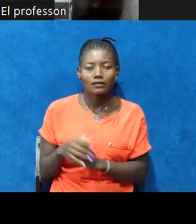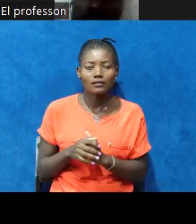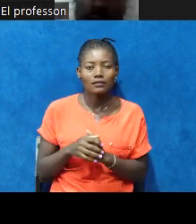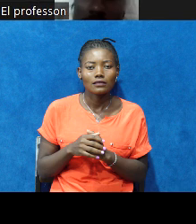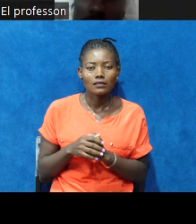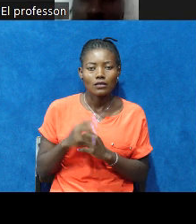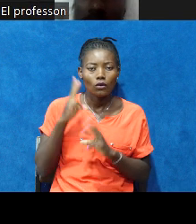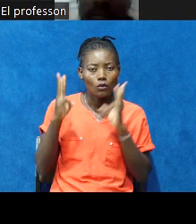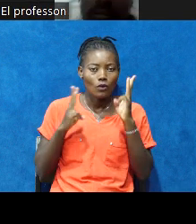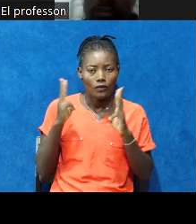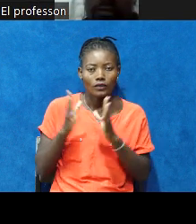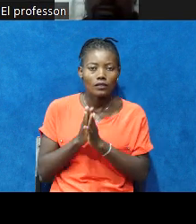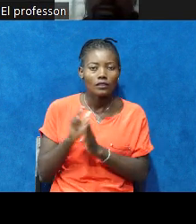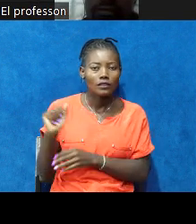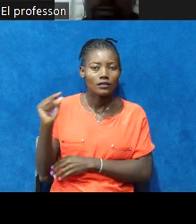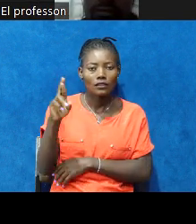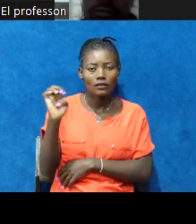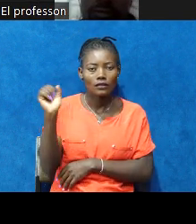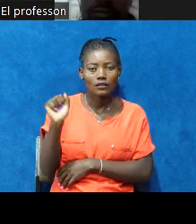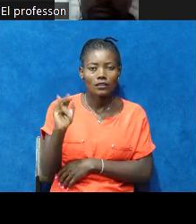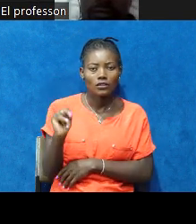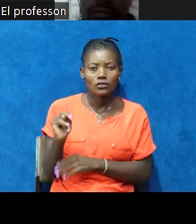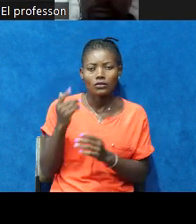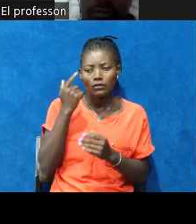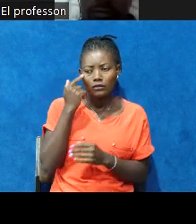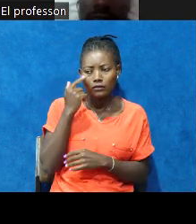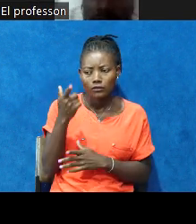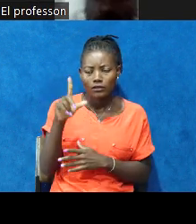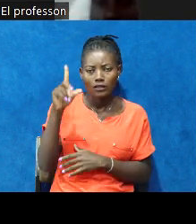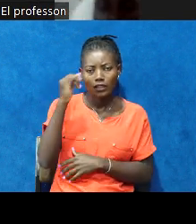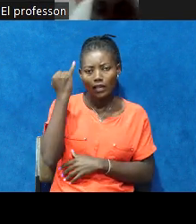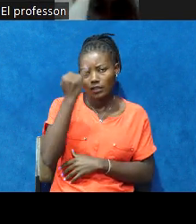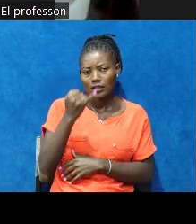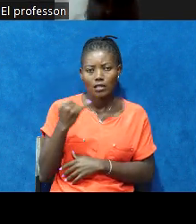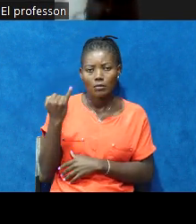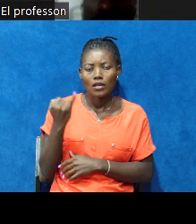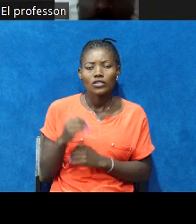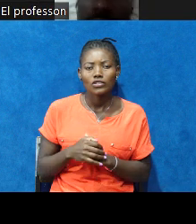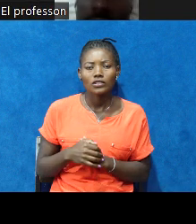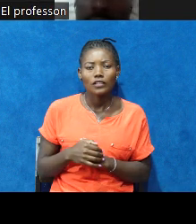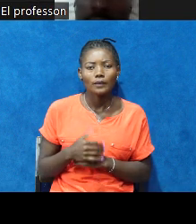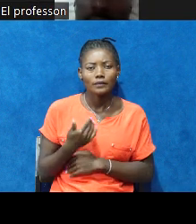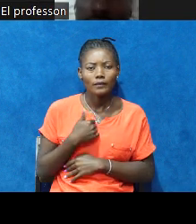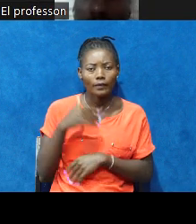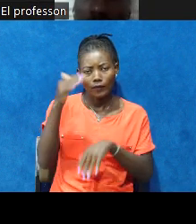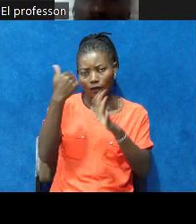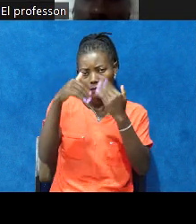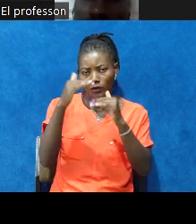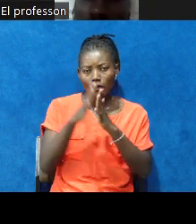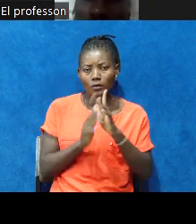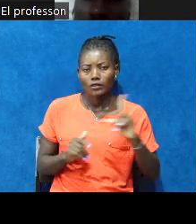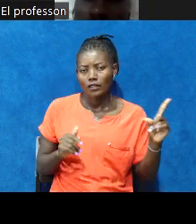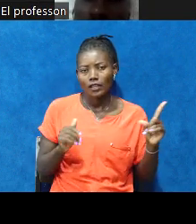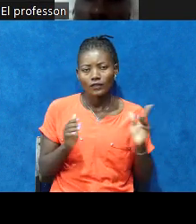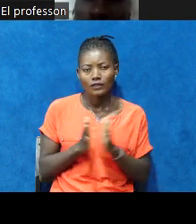anxiety, tension, and aggression. Over here, you'll see an image, and it has performance on the